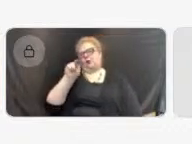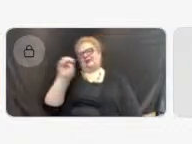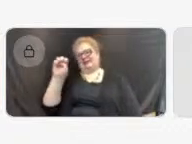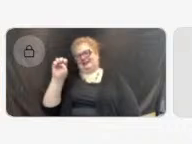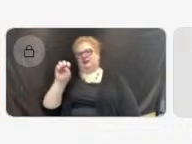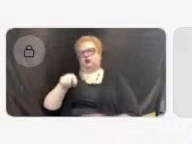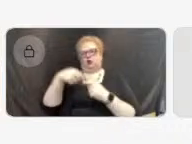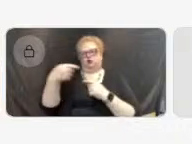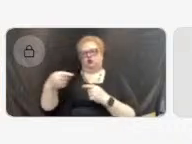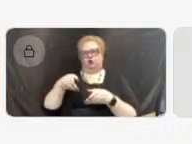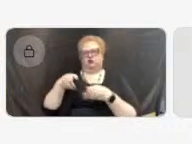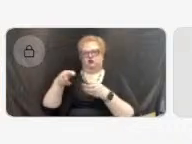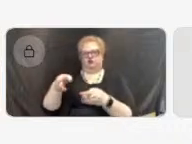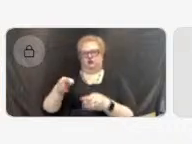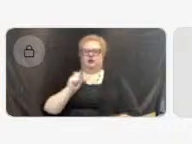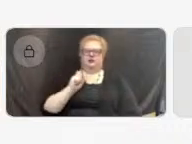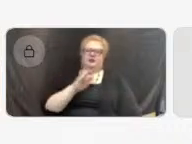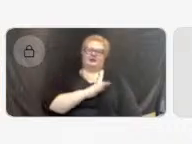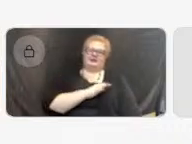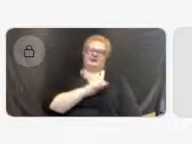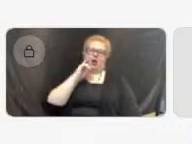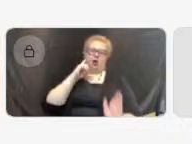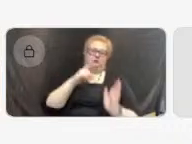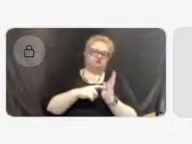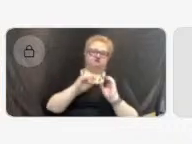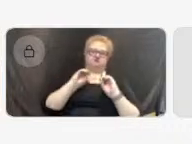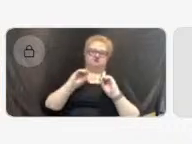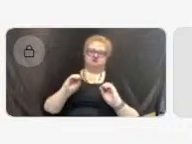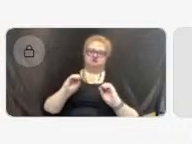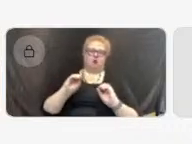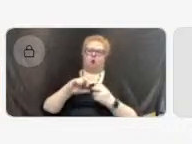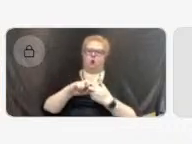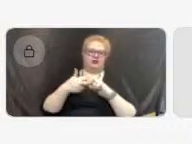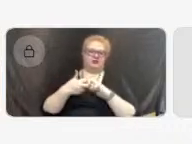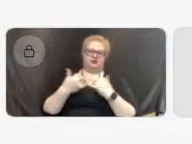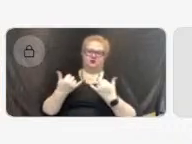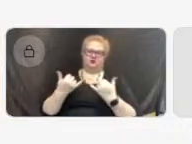knowledge, there are no outstanding issues related to this replat request.